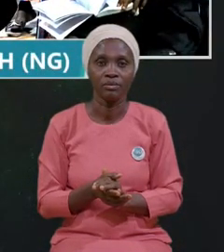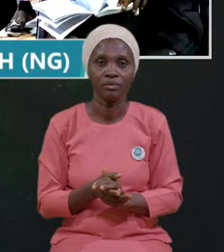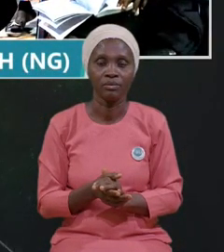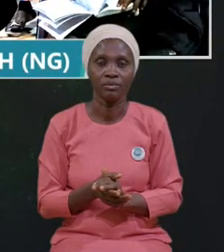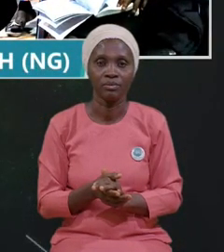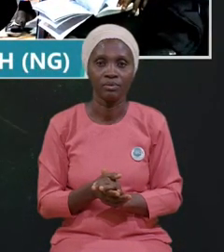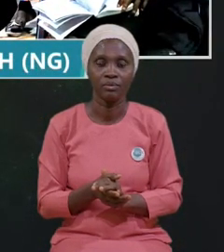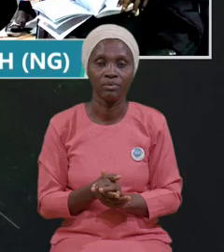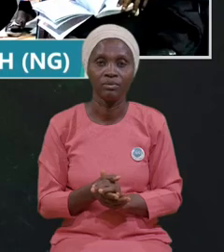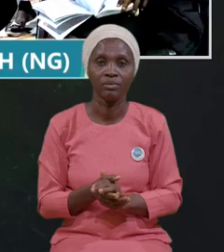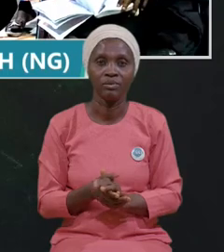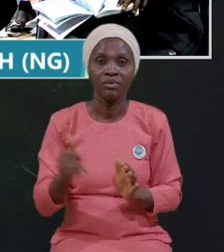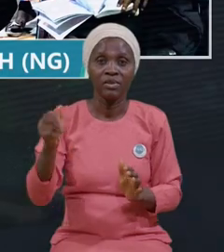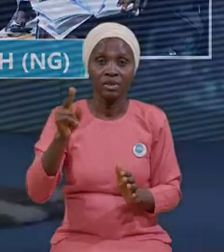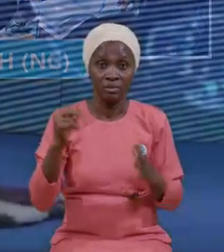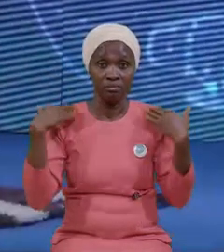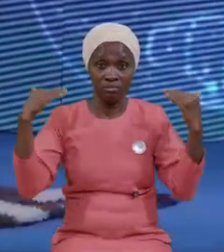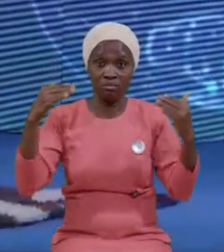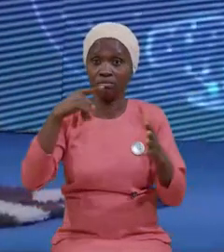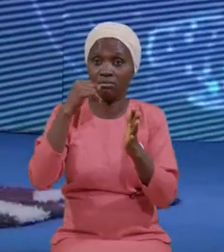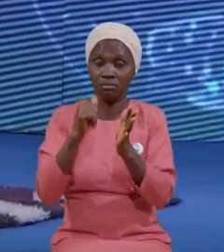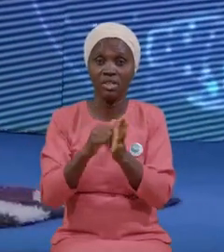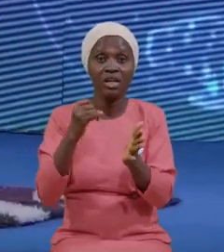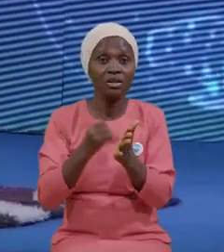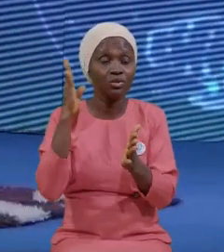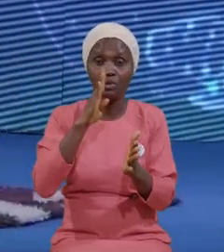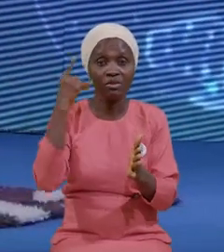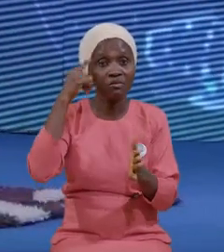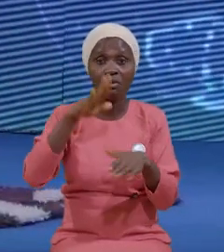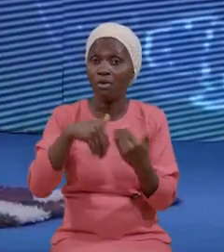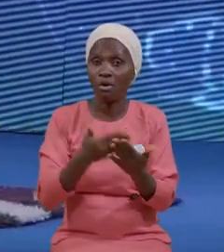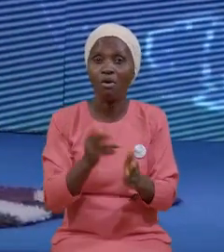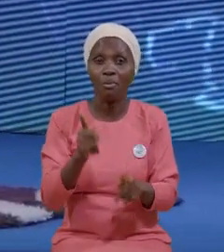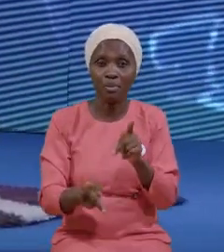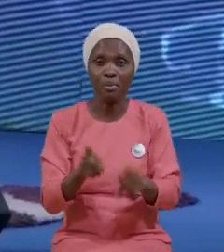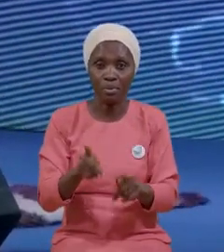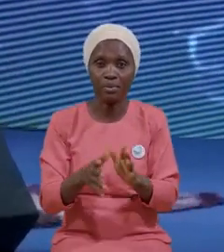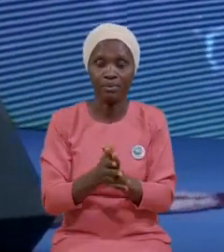And the angel said, it will be for all people.